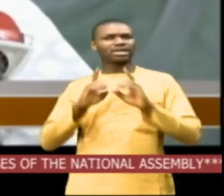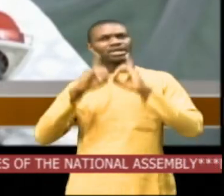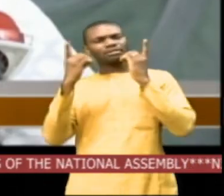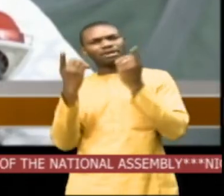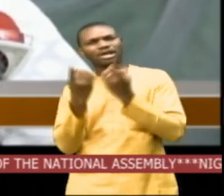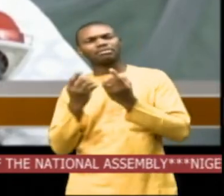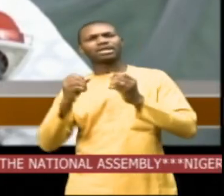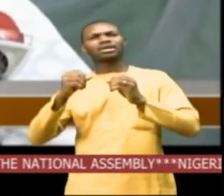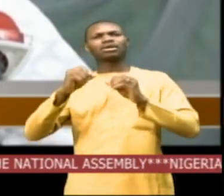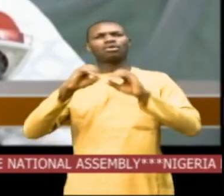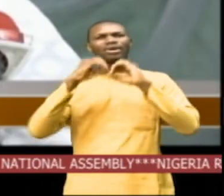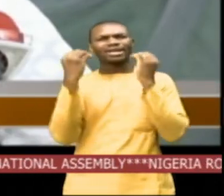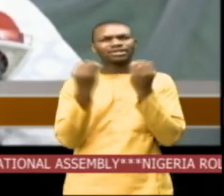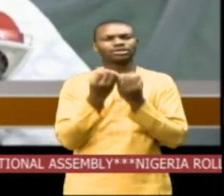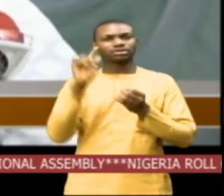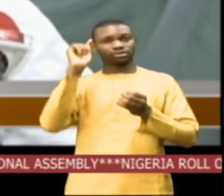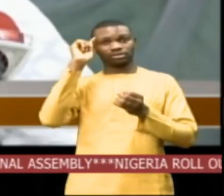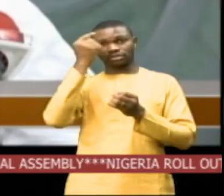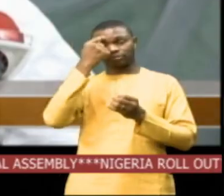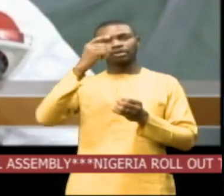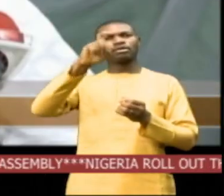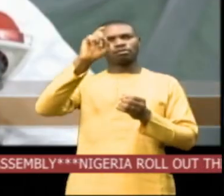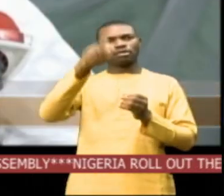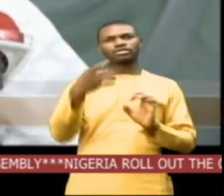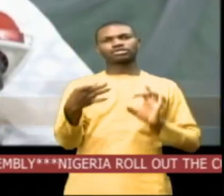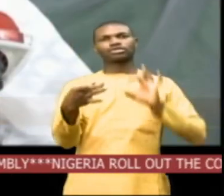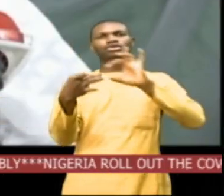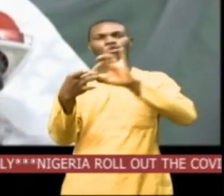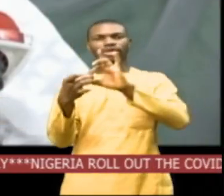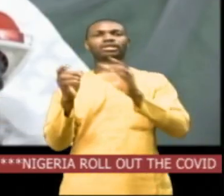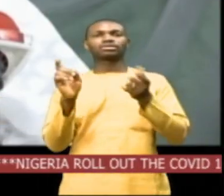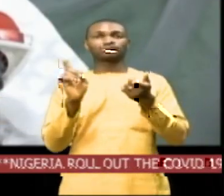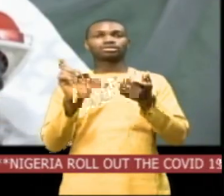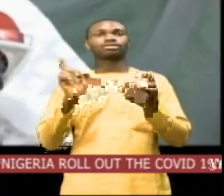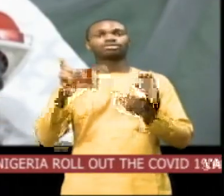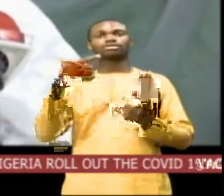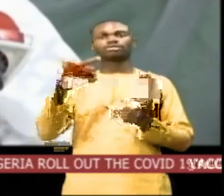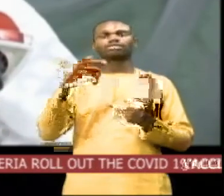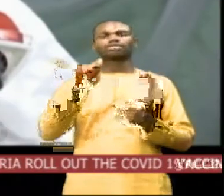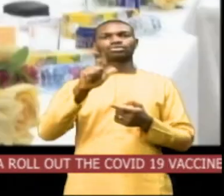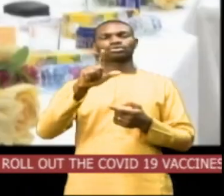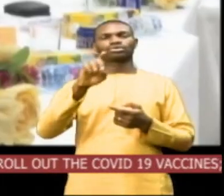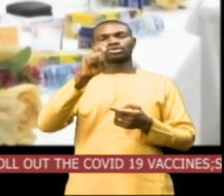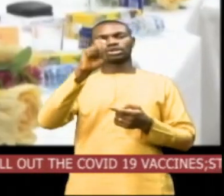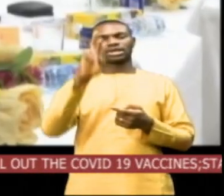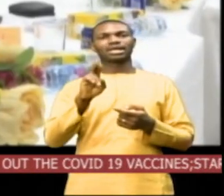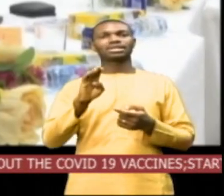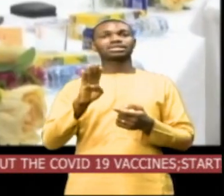contribute to improve the performance of Galaxy Backbone. Joseph